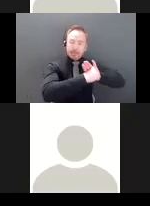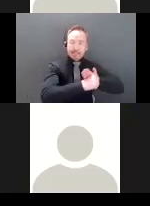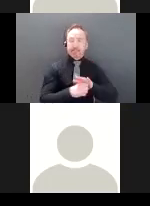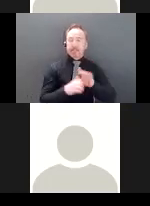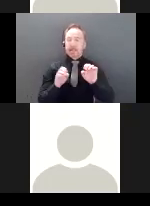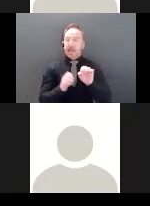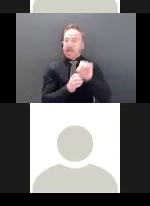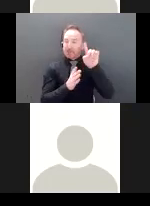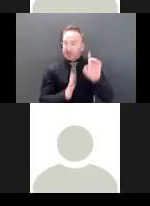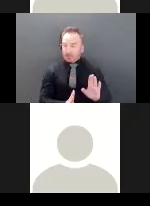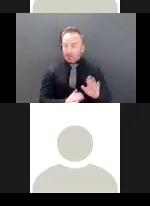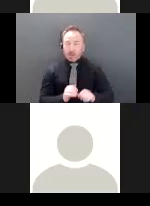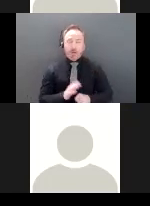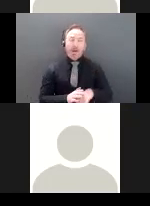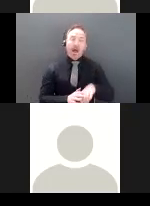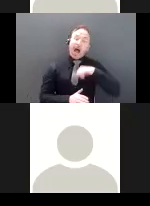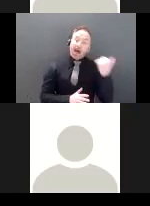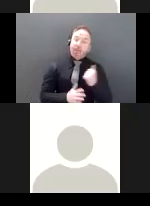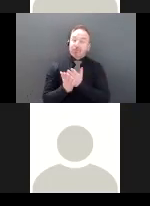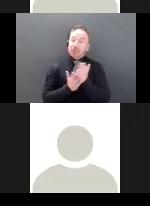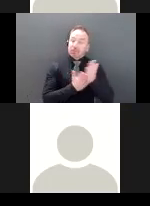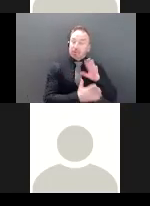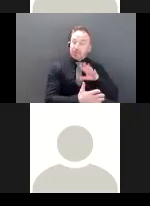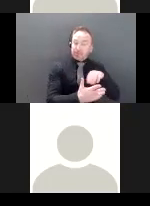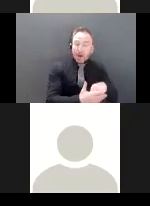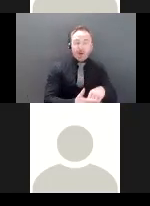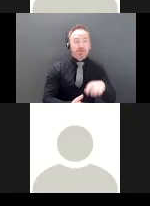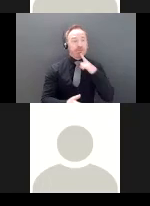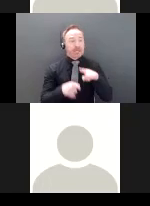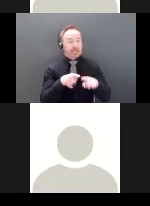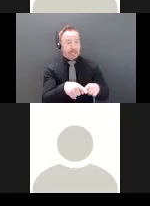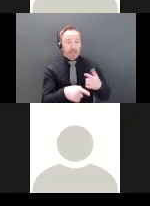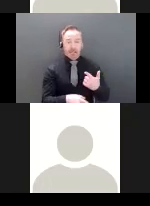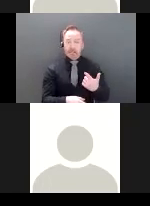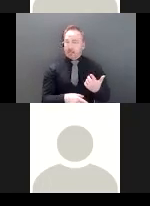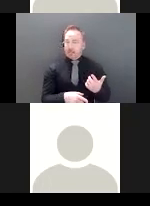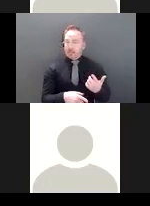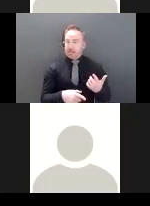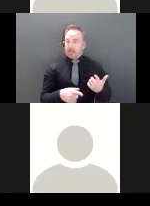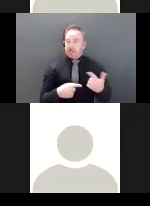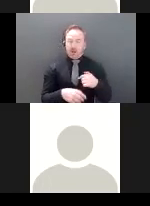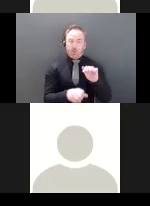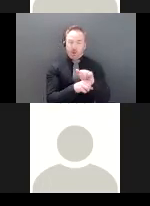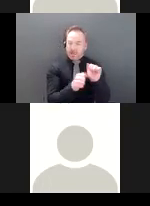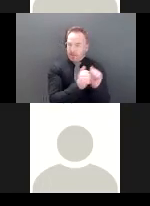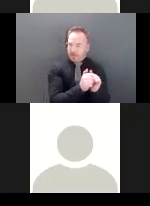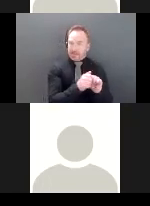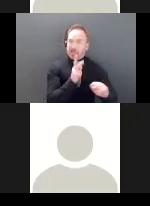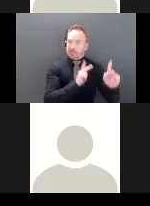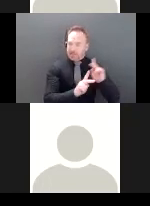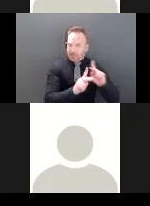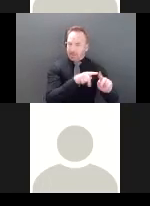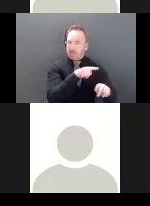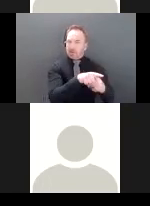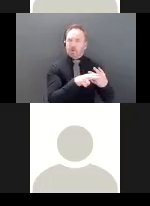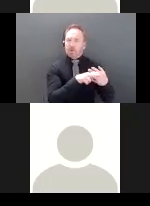I've also worked in other sectors, including family services and working with perpetrators. So I thought some